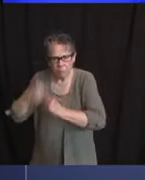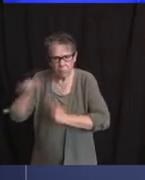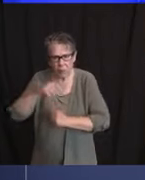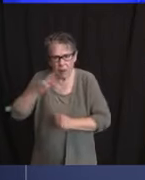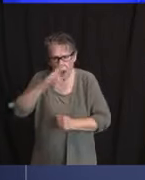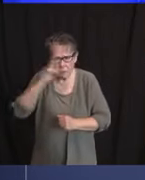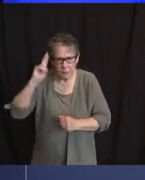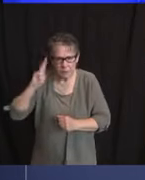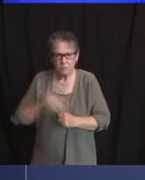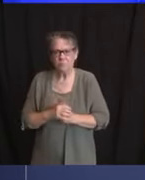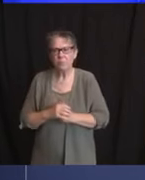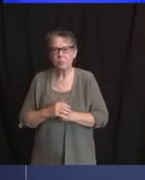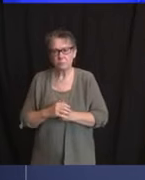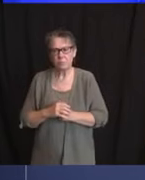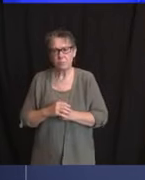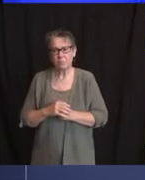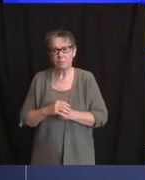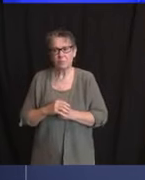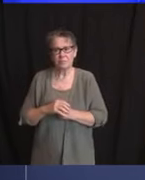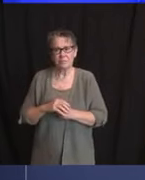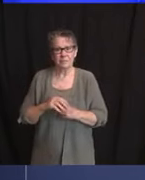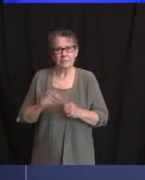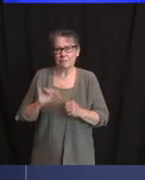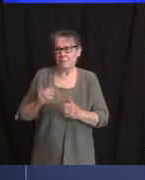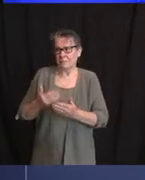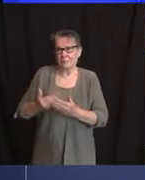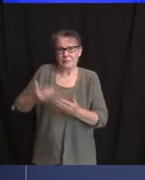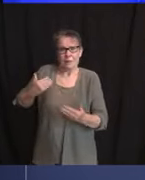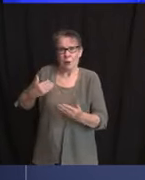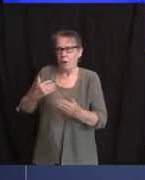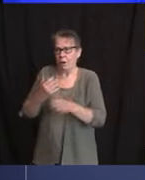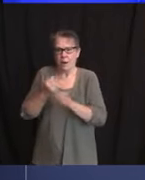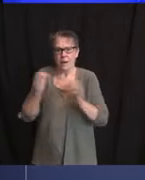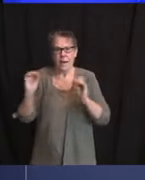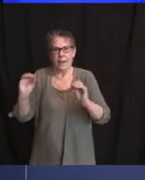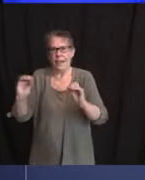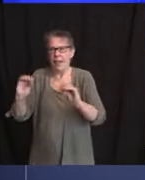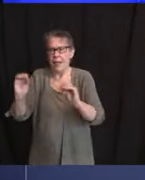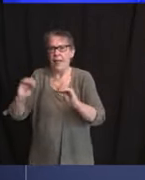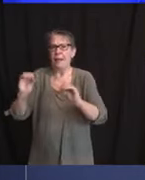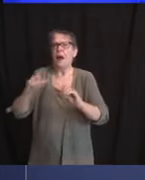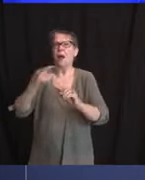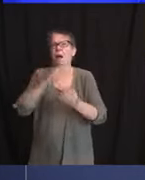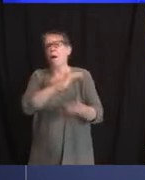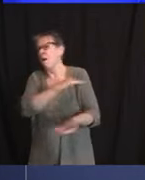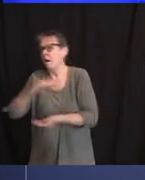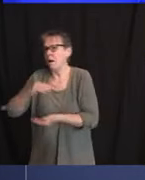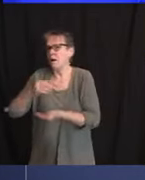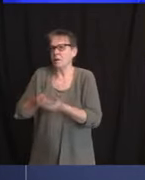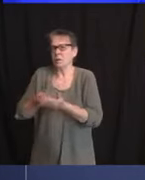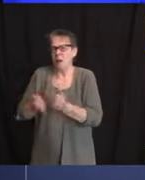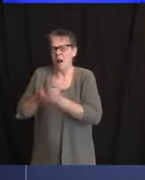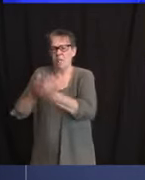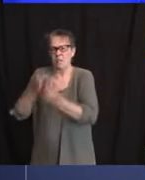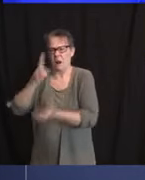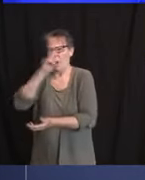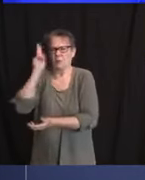and supply chains going and making sure that all essential employees can get to work. Our economy has been